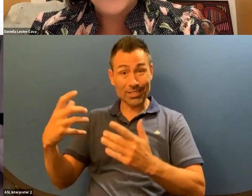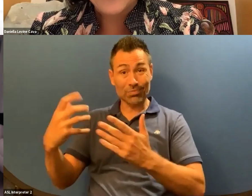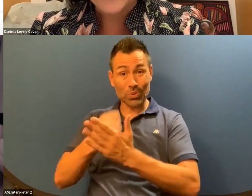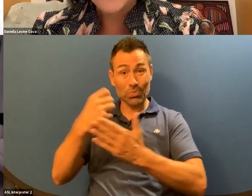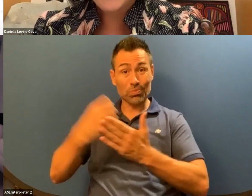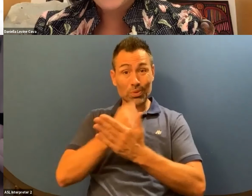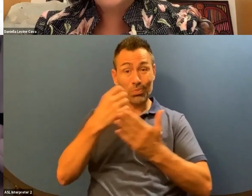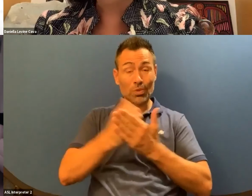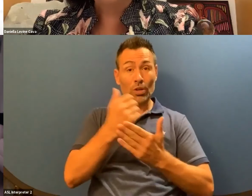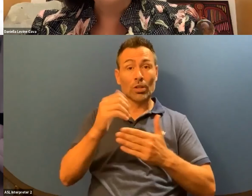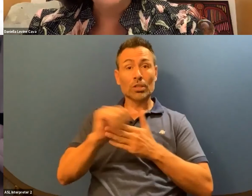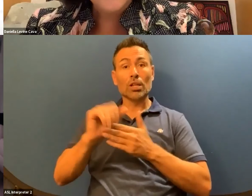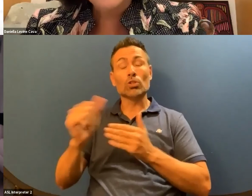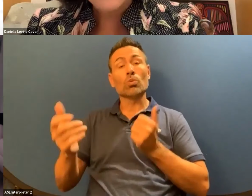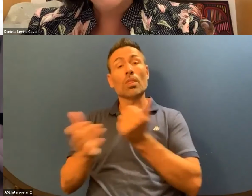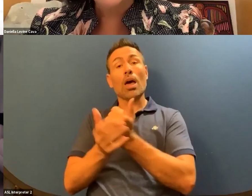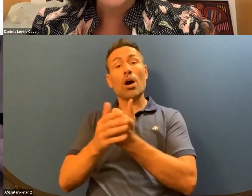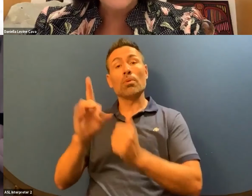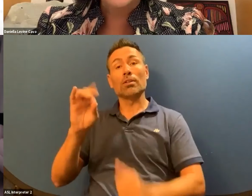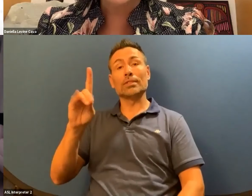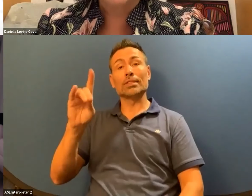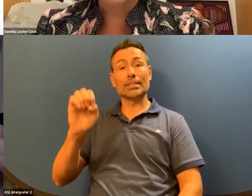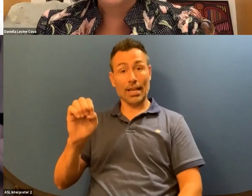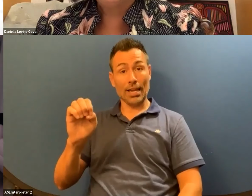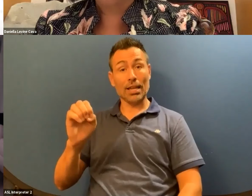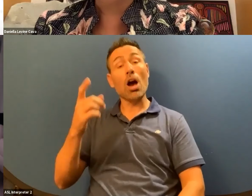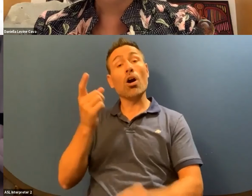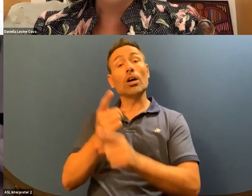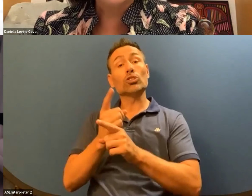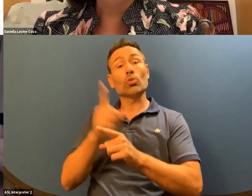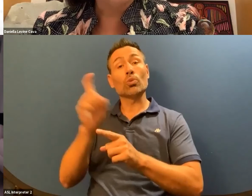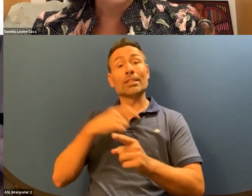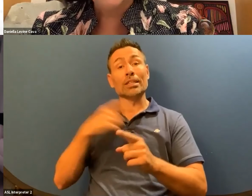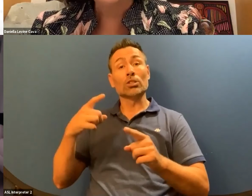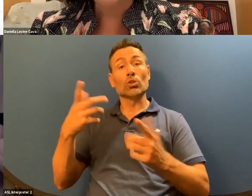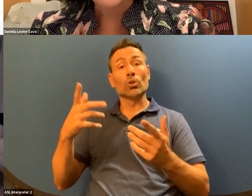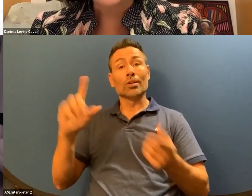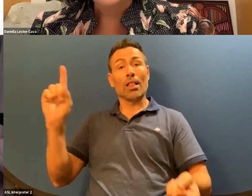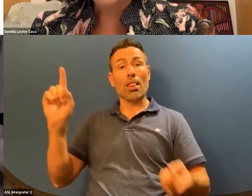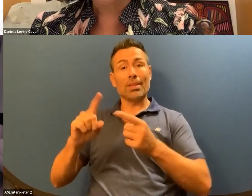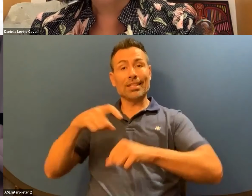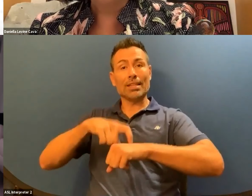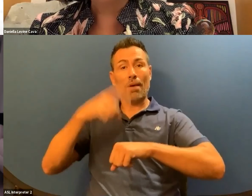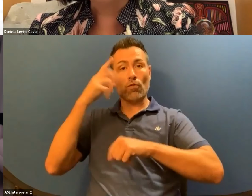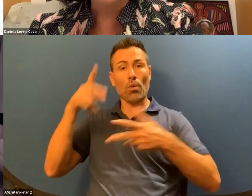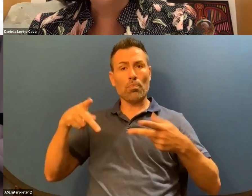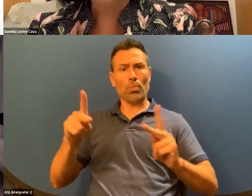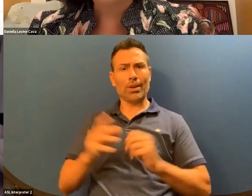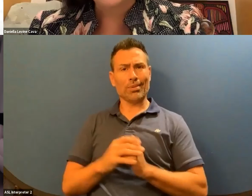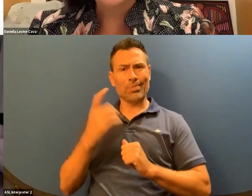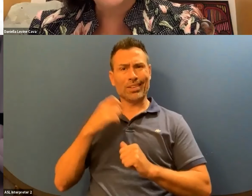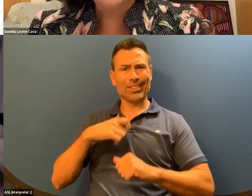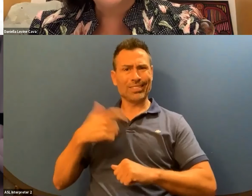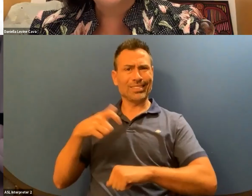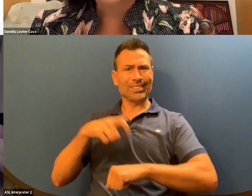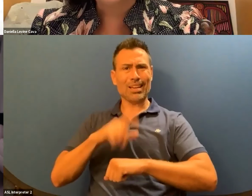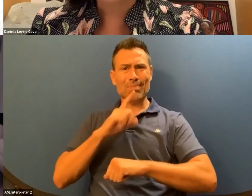Dade delegation. And we need to cut down on the permitting time so that, because time is money. We need to move